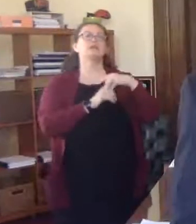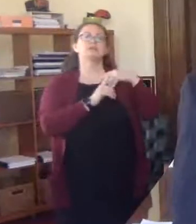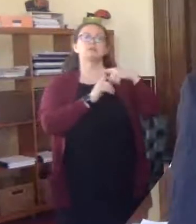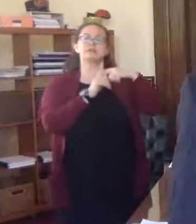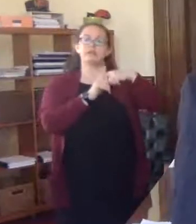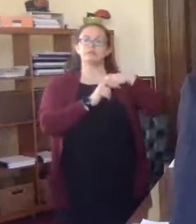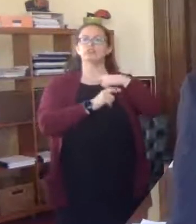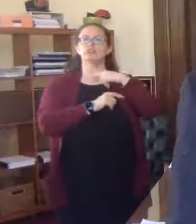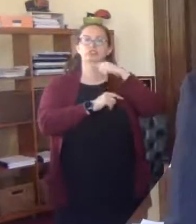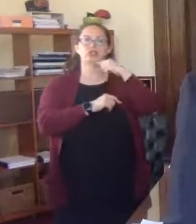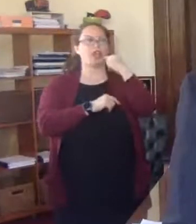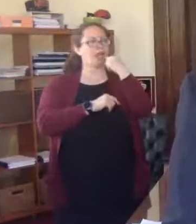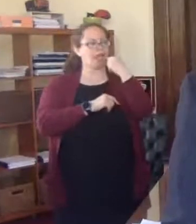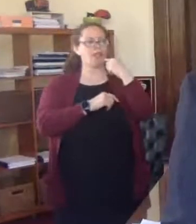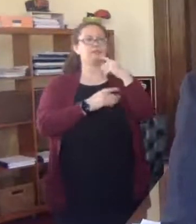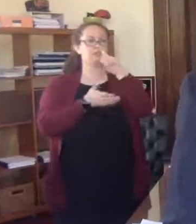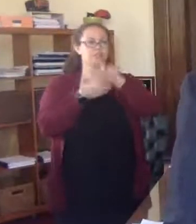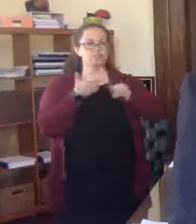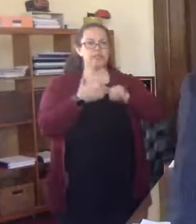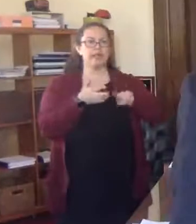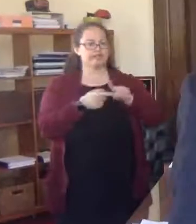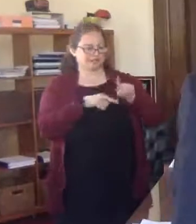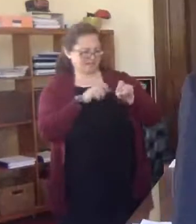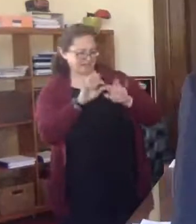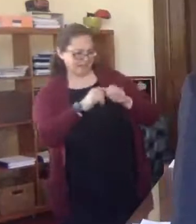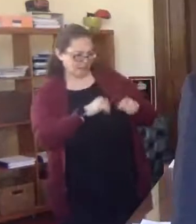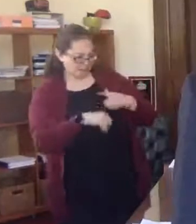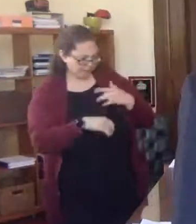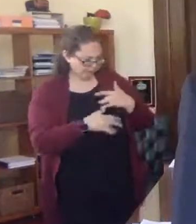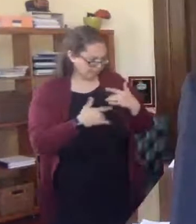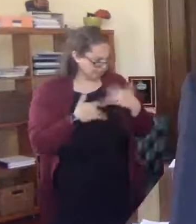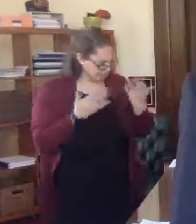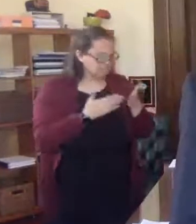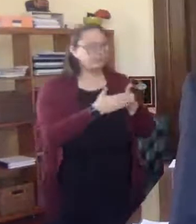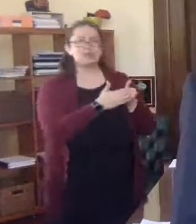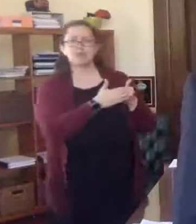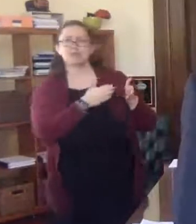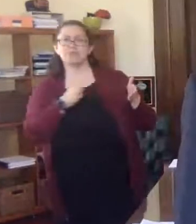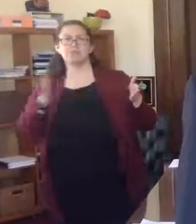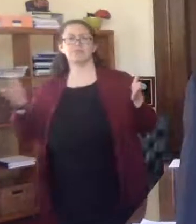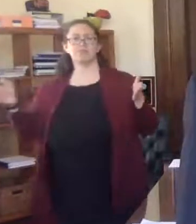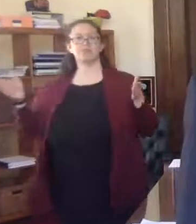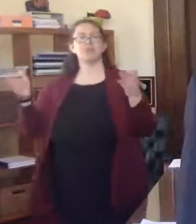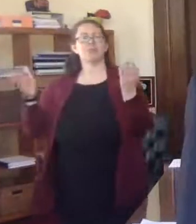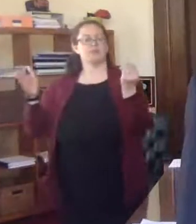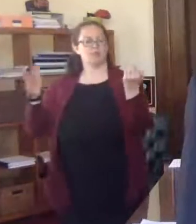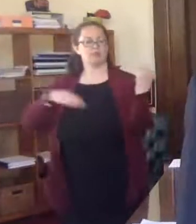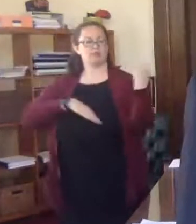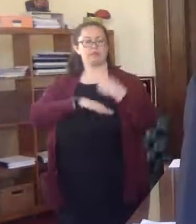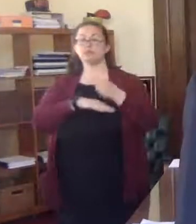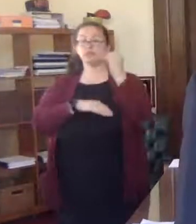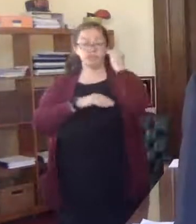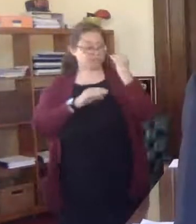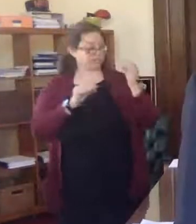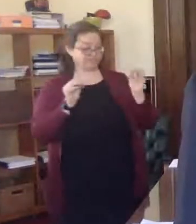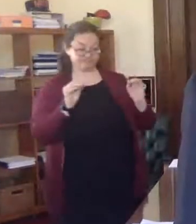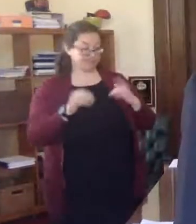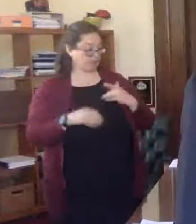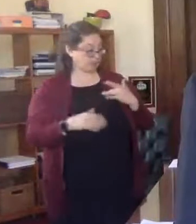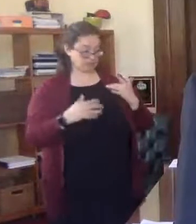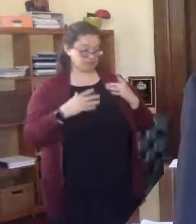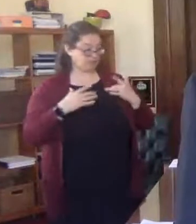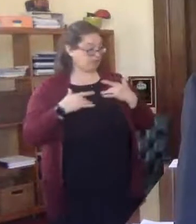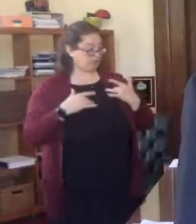the evening. That's done for the duration of their self-quarantine period. Individuals who remain asymptomatic throughout the duration